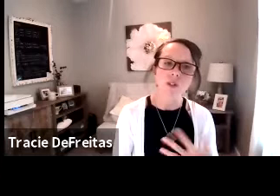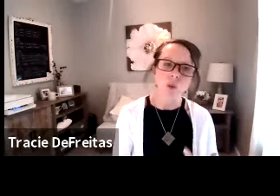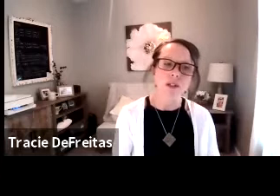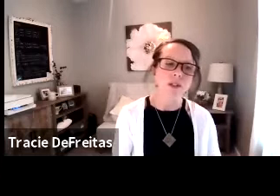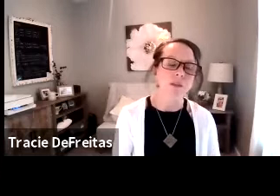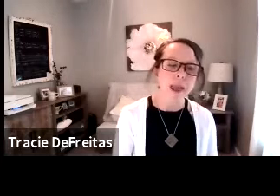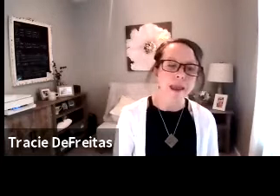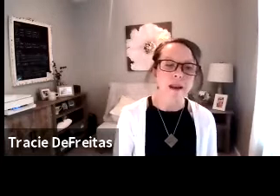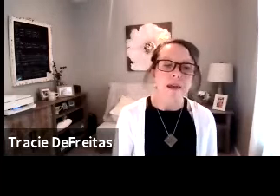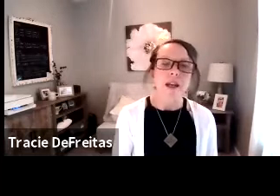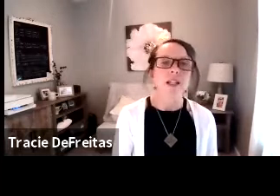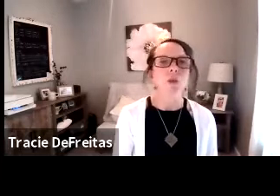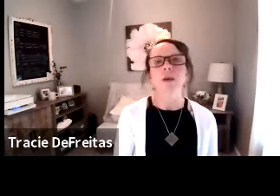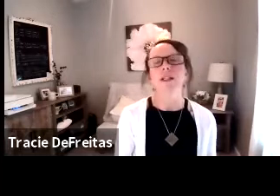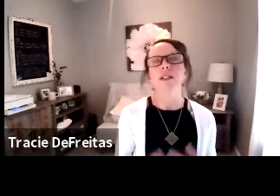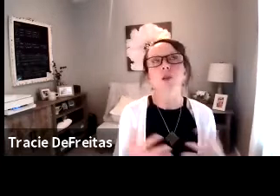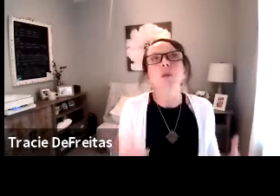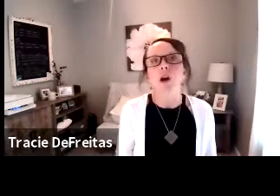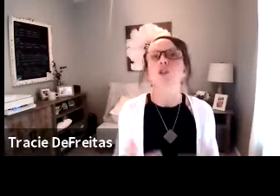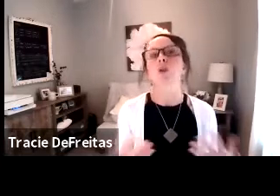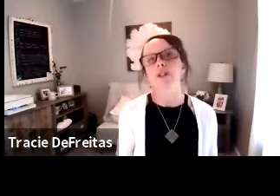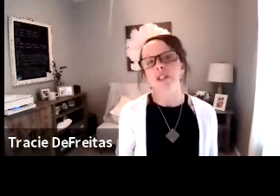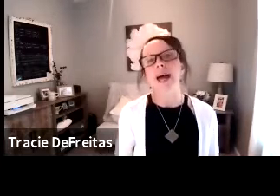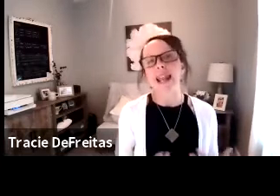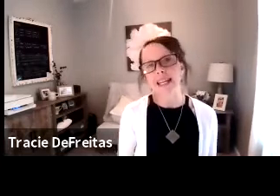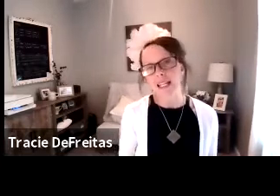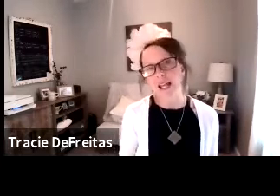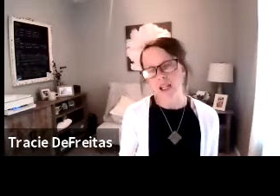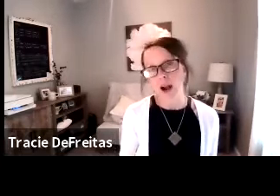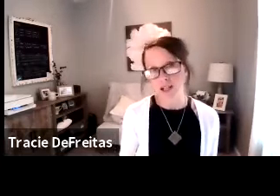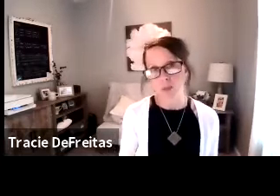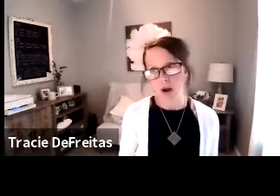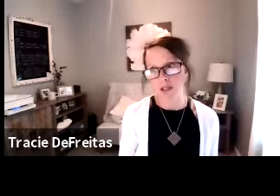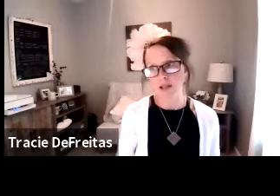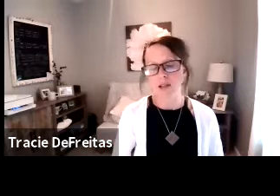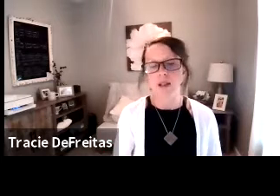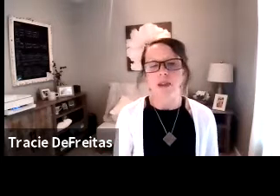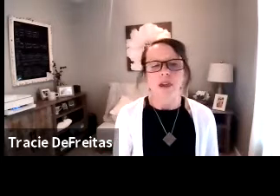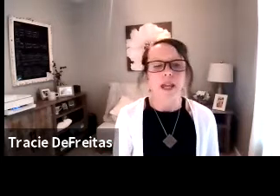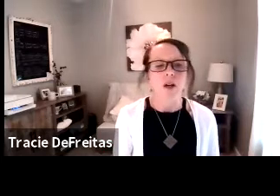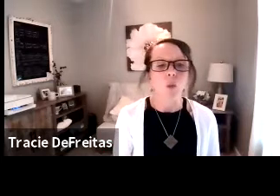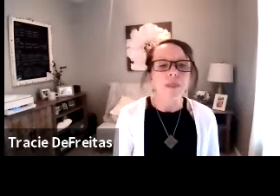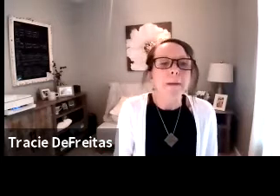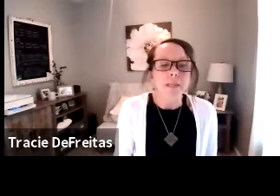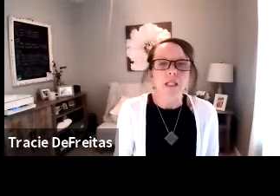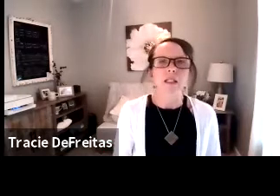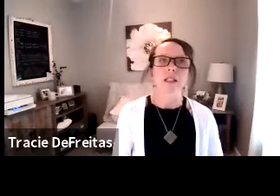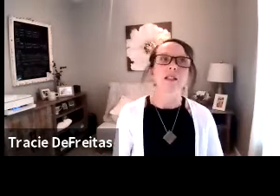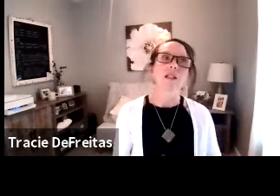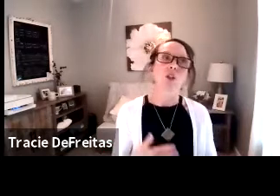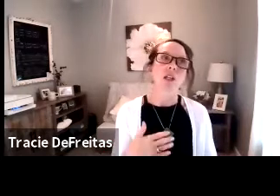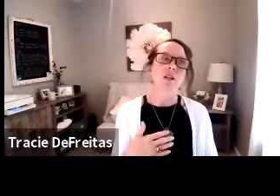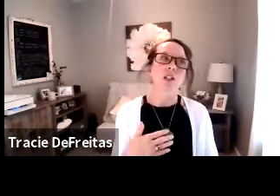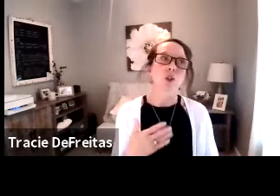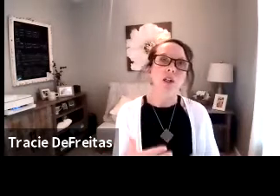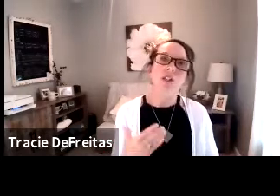happens, once this request is made, it does what we call triggers that ADA interactive process. And what that means